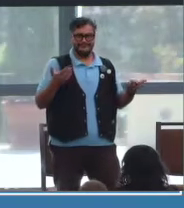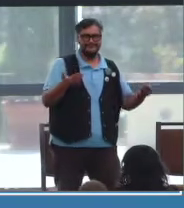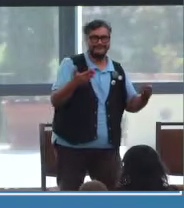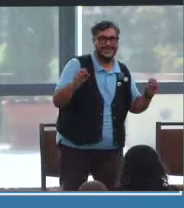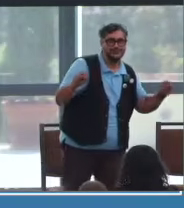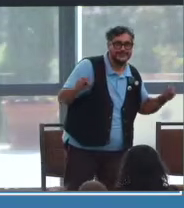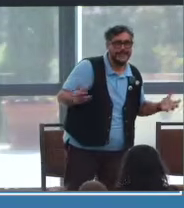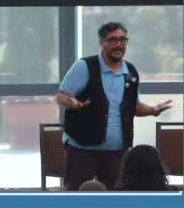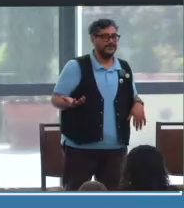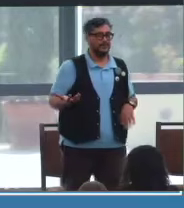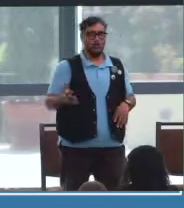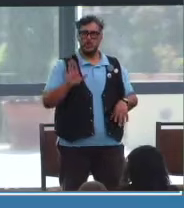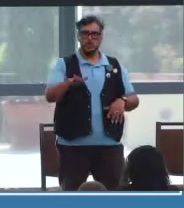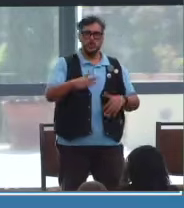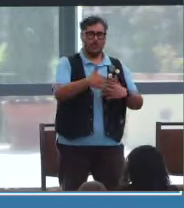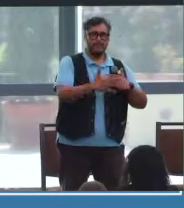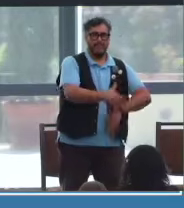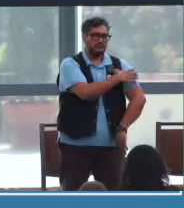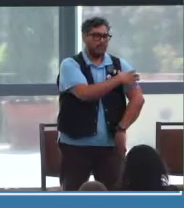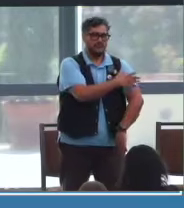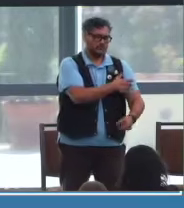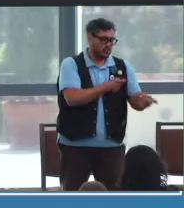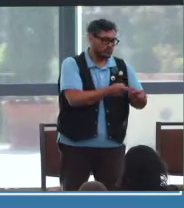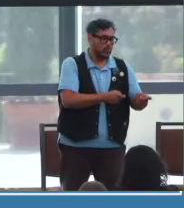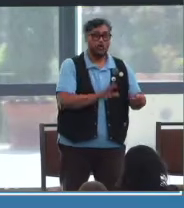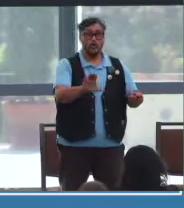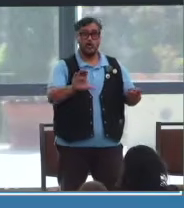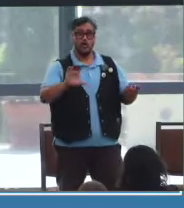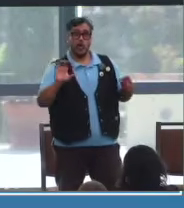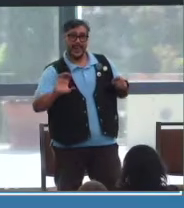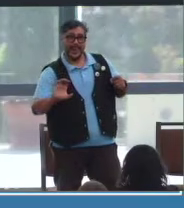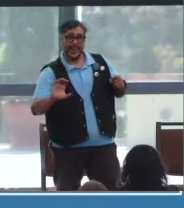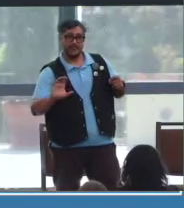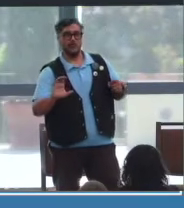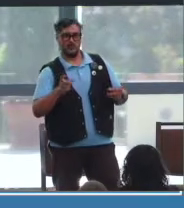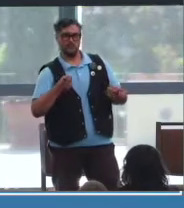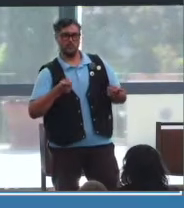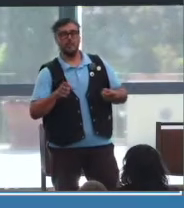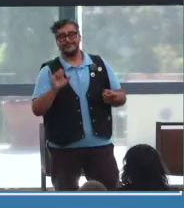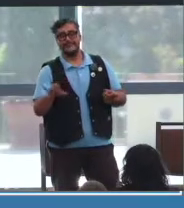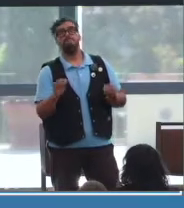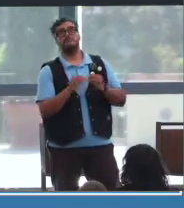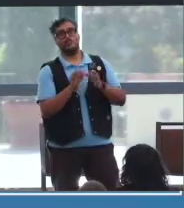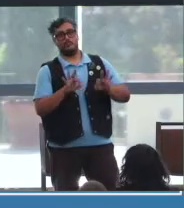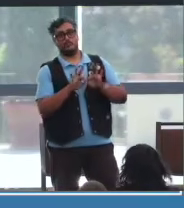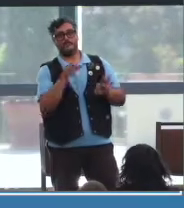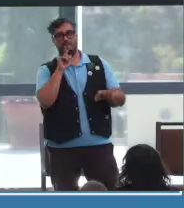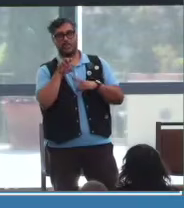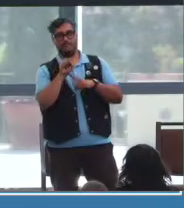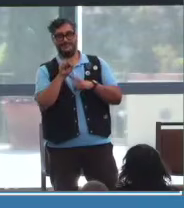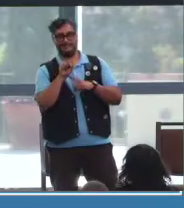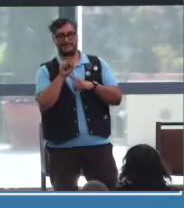exercise, getting control of your blood pressure and control of your cholesterol, it's even more important as a lupus patient to try to get control of those